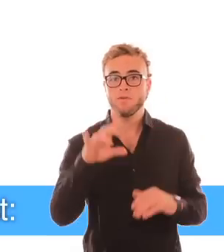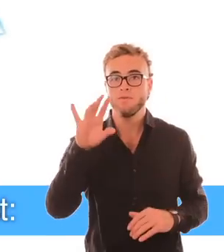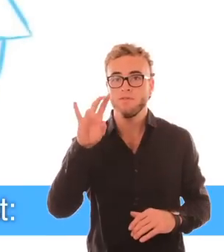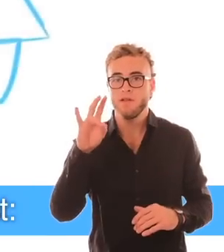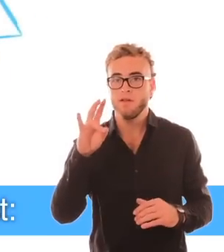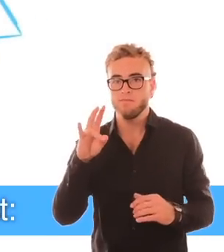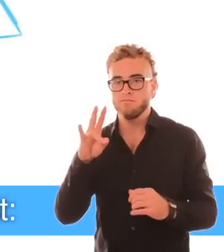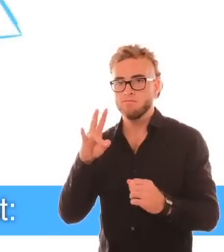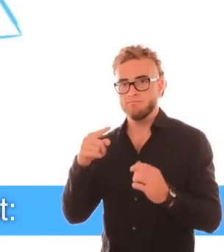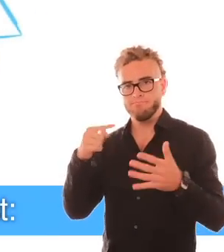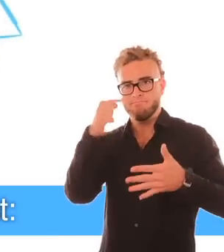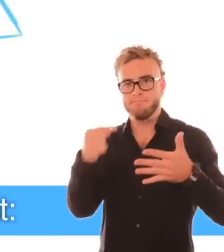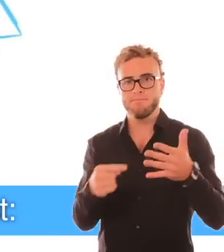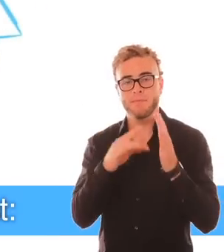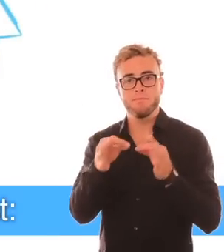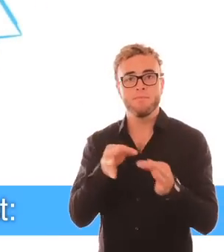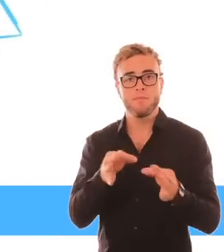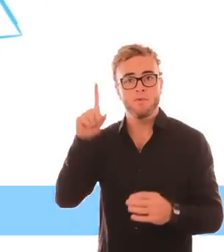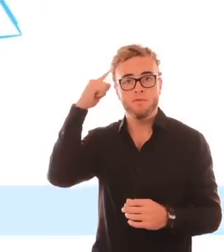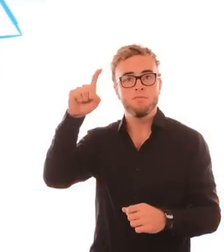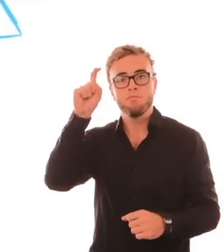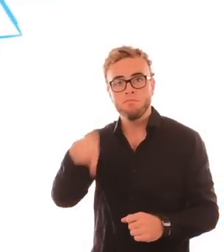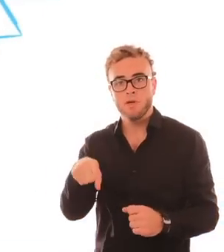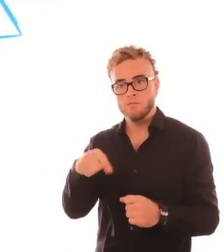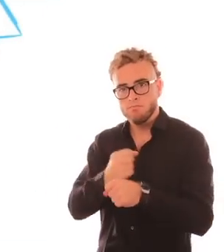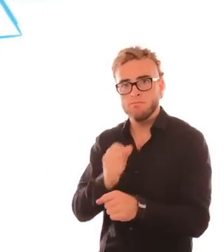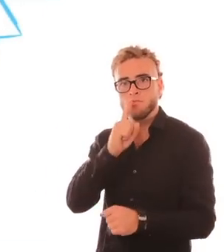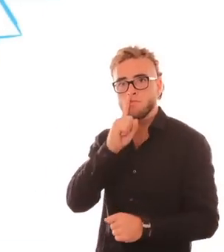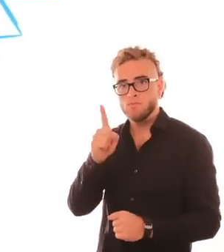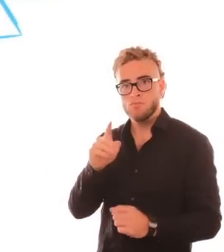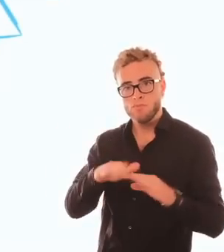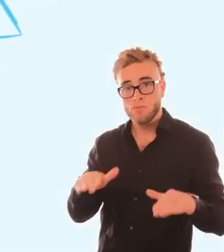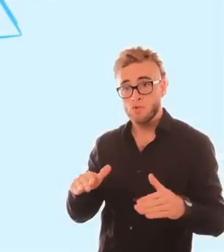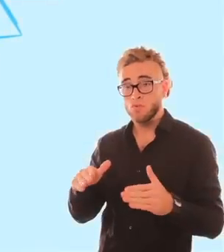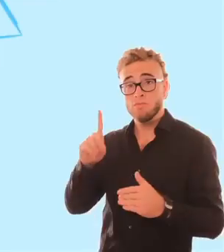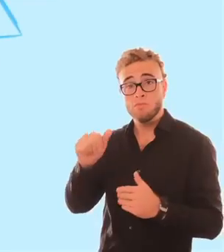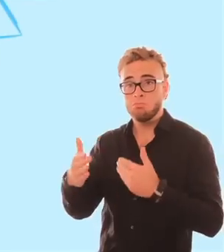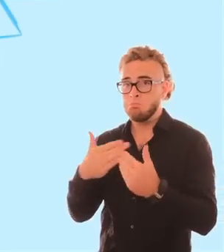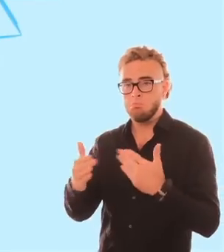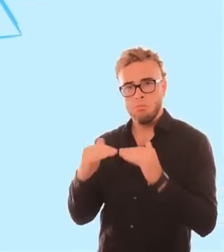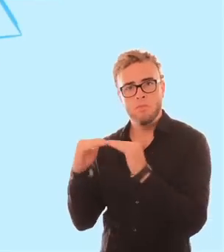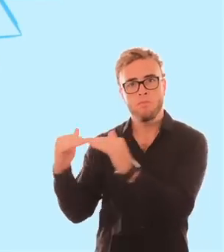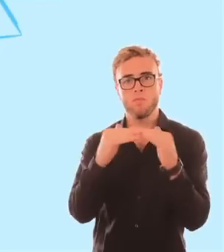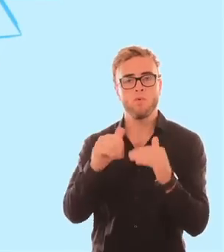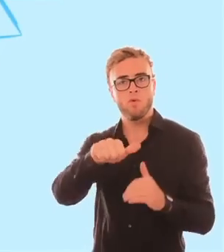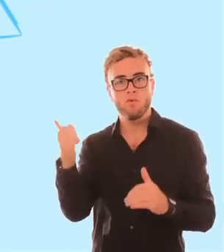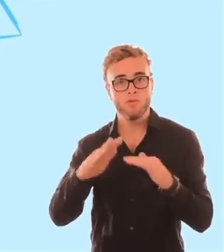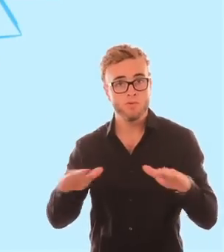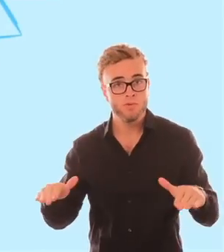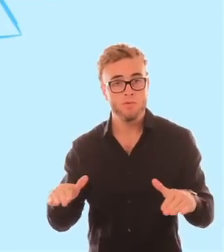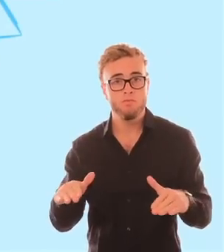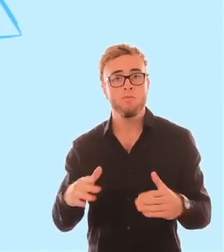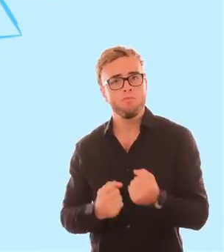Article 7 outlines that governments must ensure the realization of all rights for children with disabilities on an equal basis with other